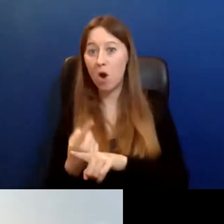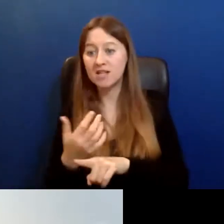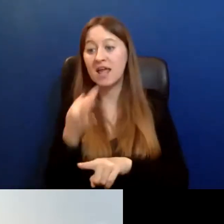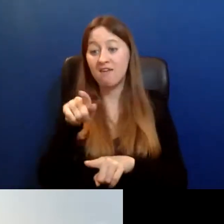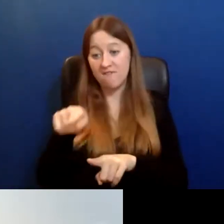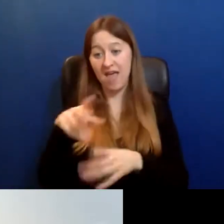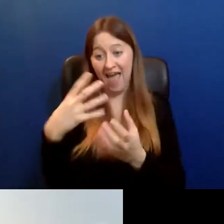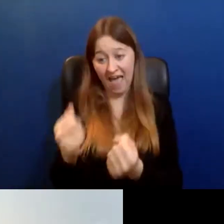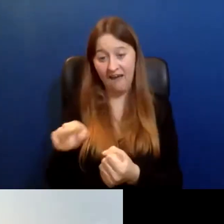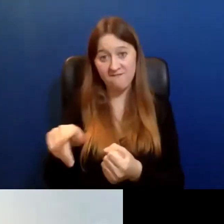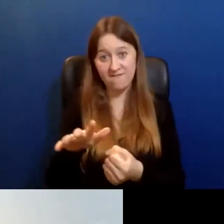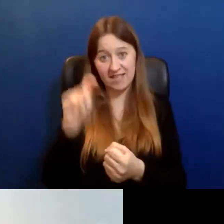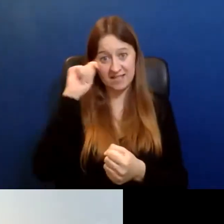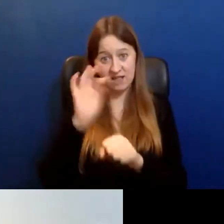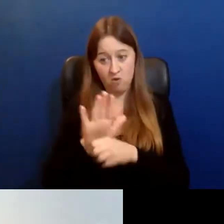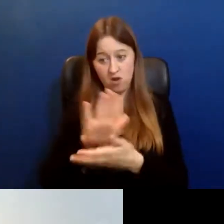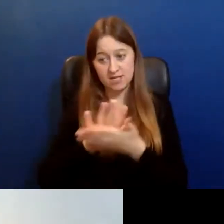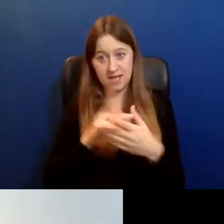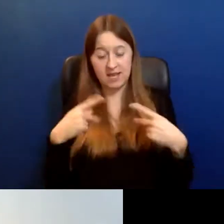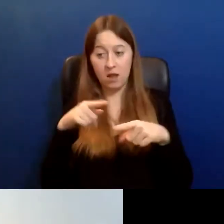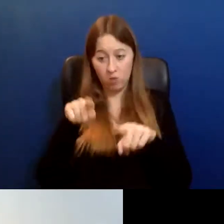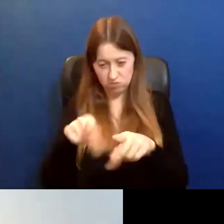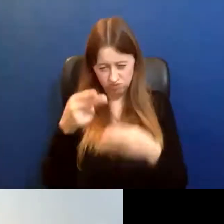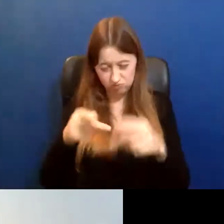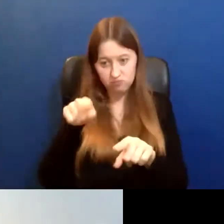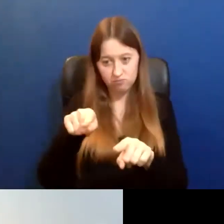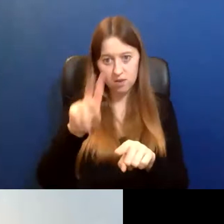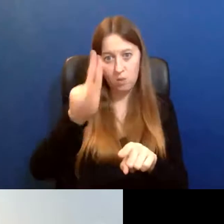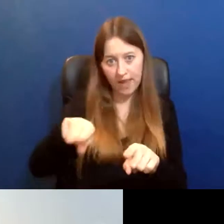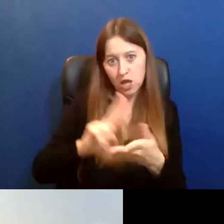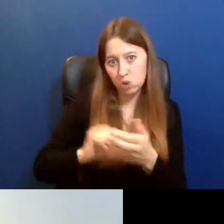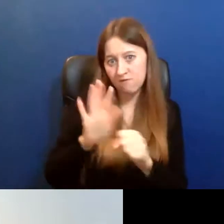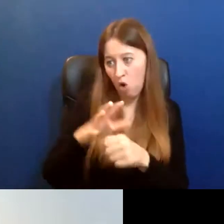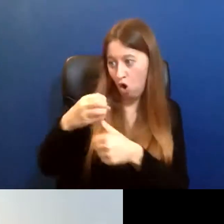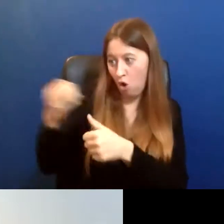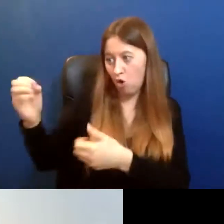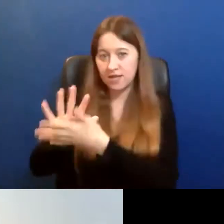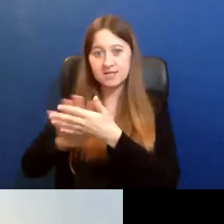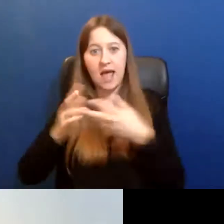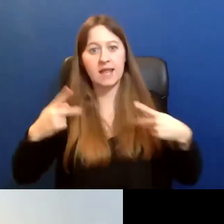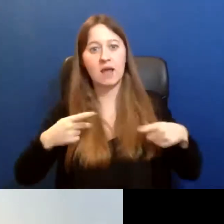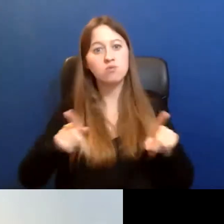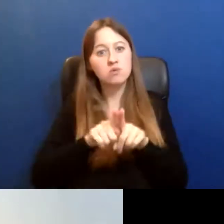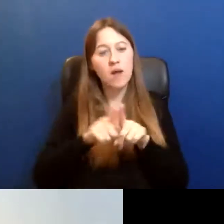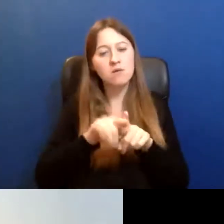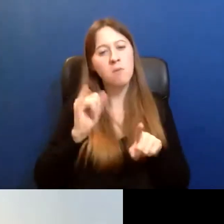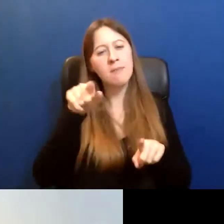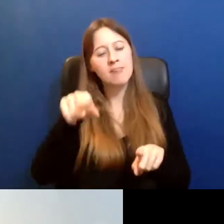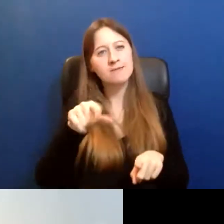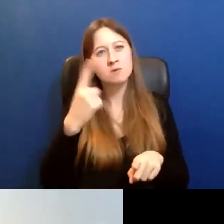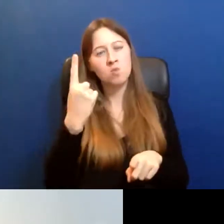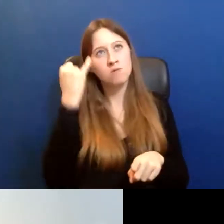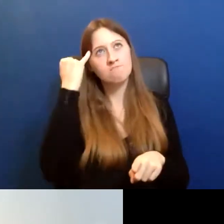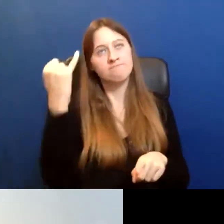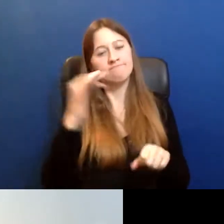language can be quite successful. So that's an area perhaps to think about, for the future.